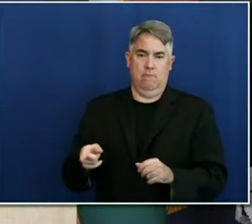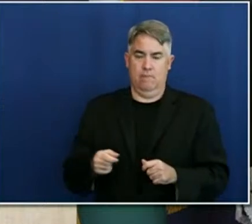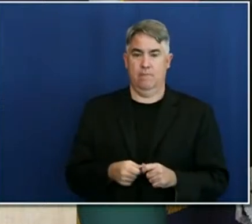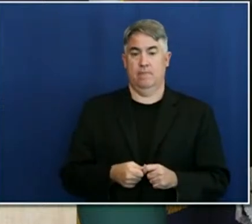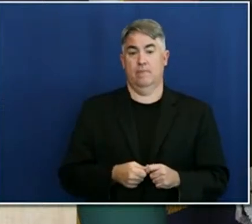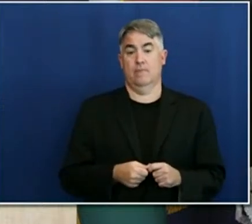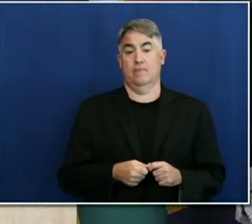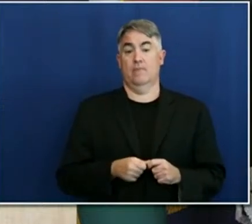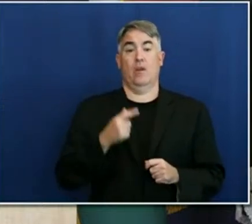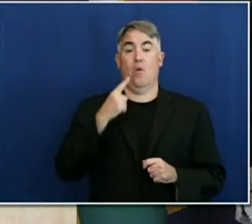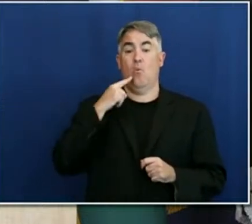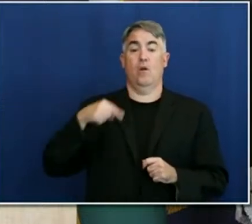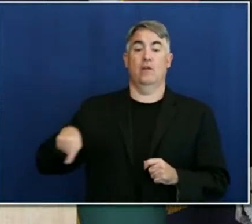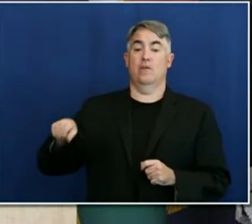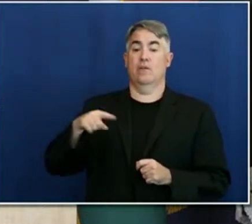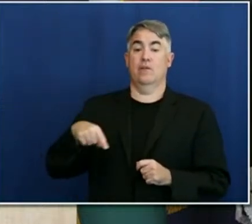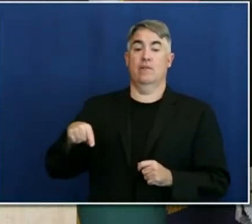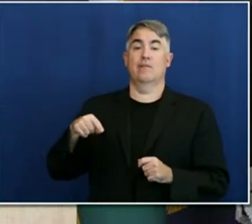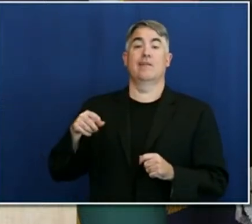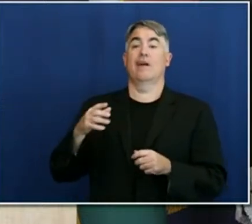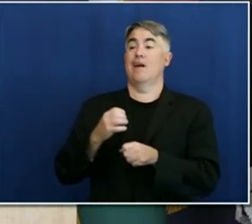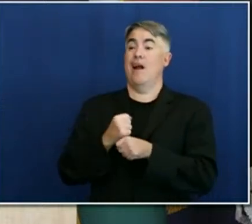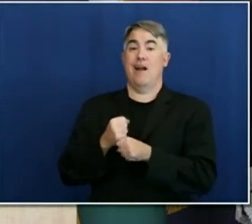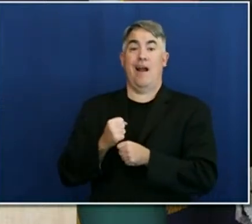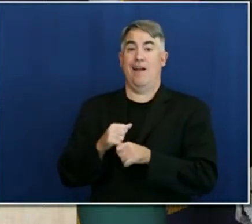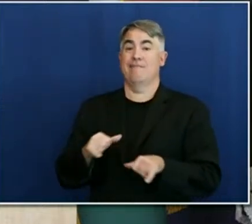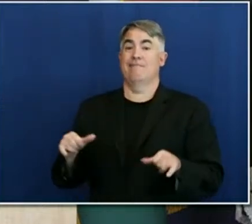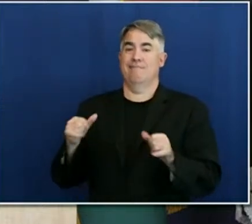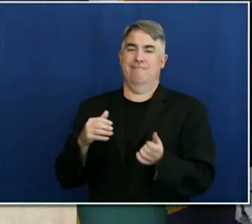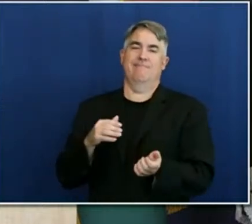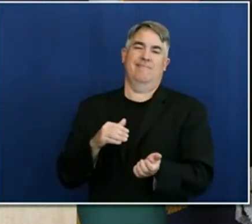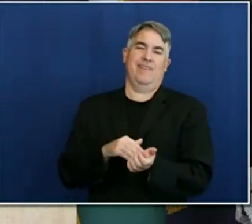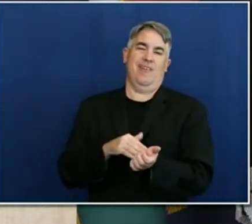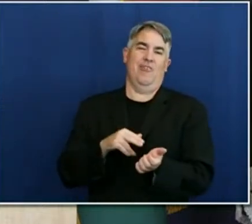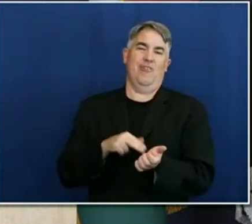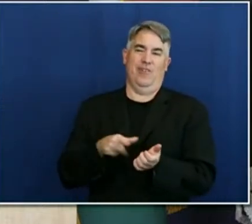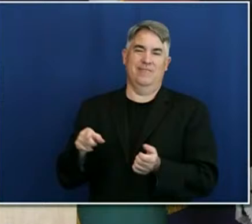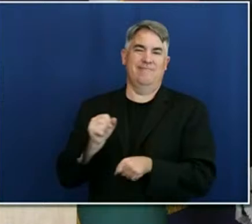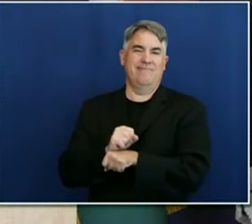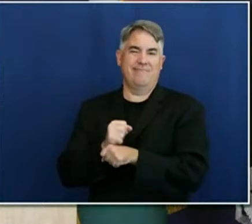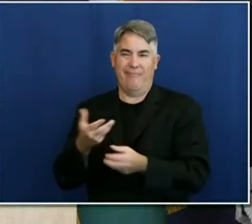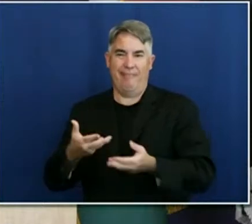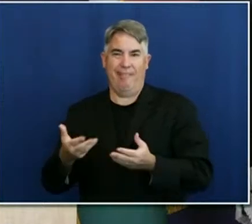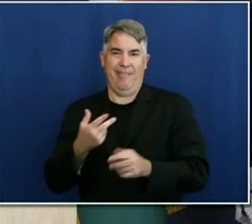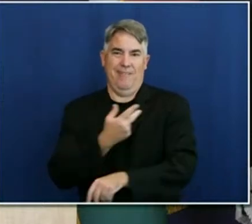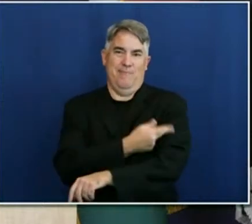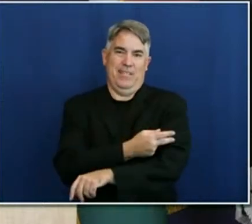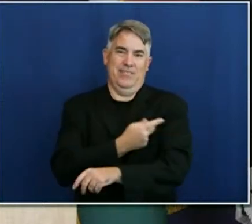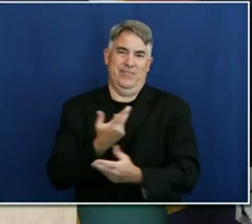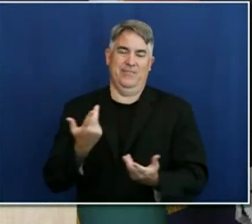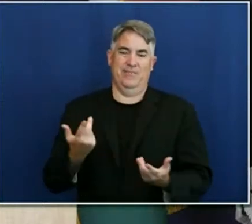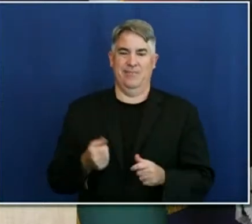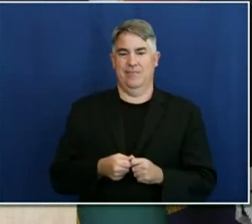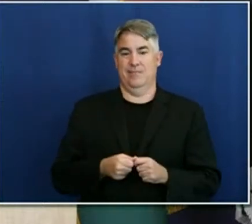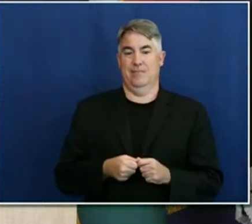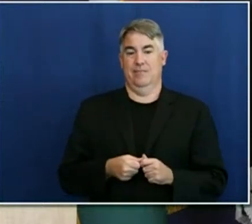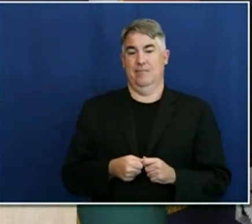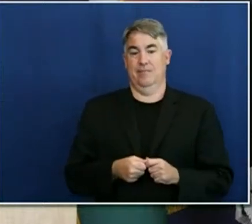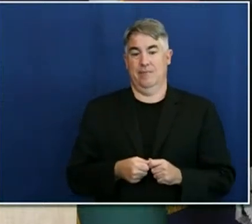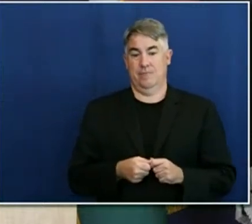routinely tested. And again, I'm going to stress that they've been asymptomatic, no hospitalizations, no deaths.